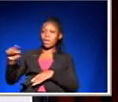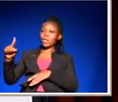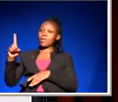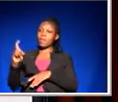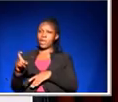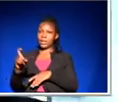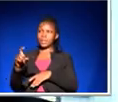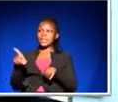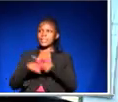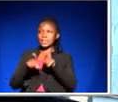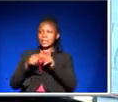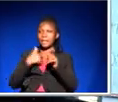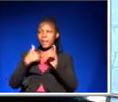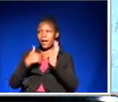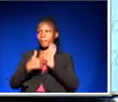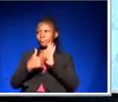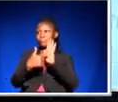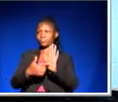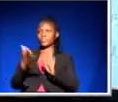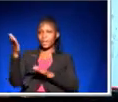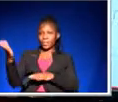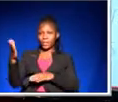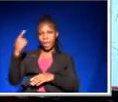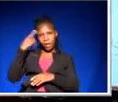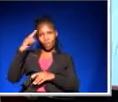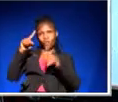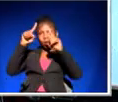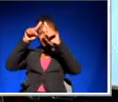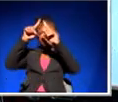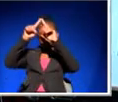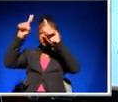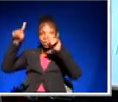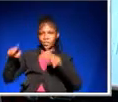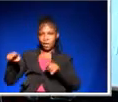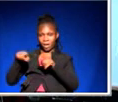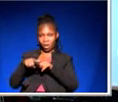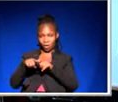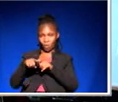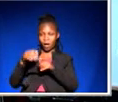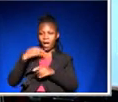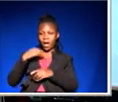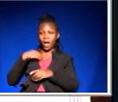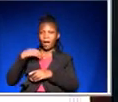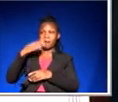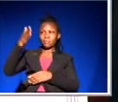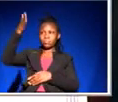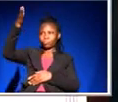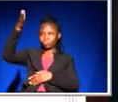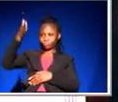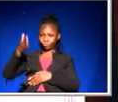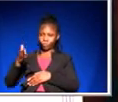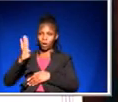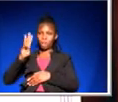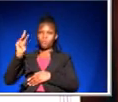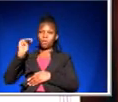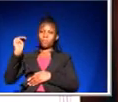a diagram here, and in this diagram, I have the length here as 4 meters, the